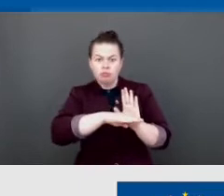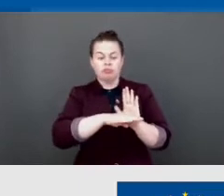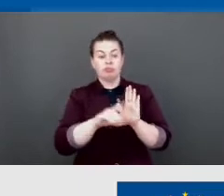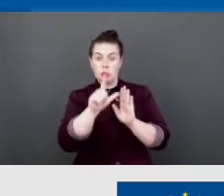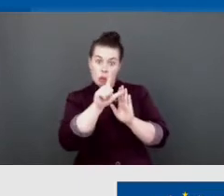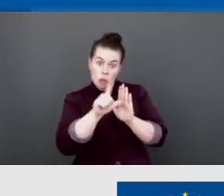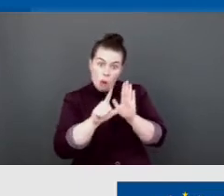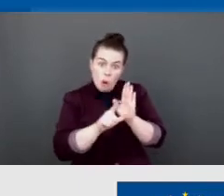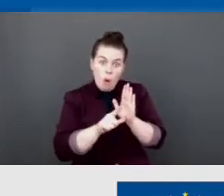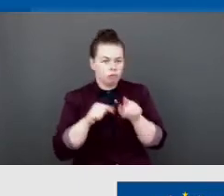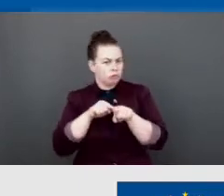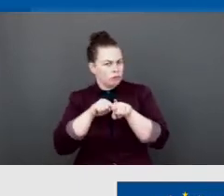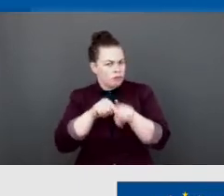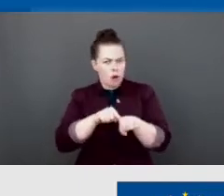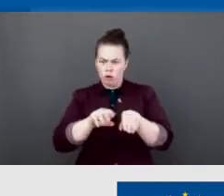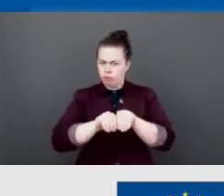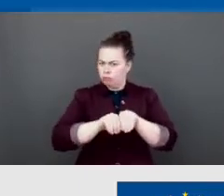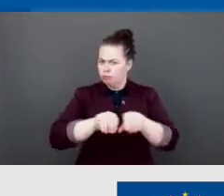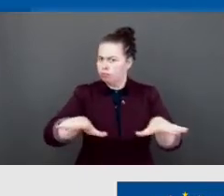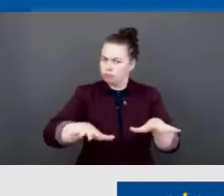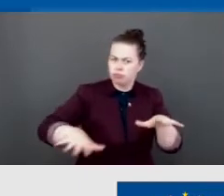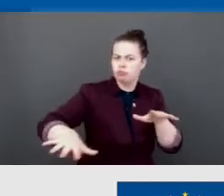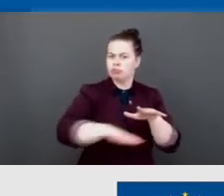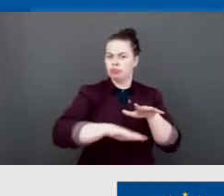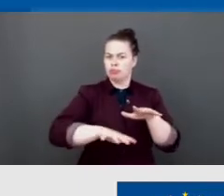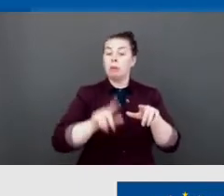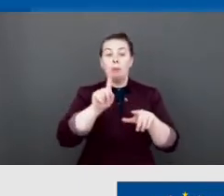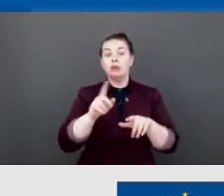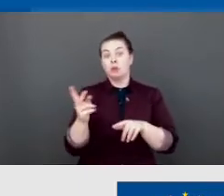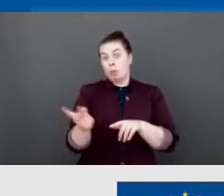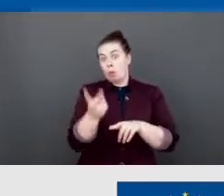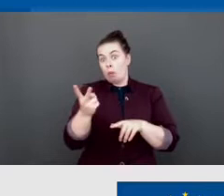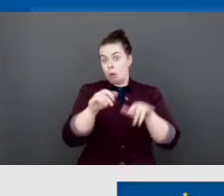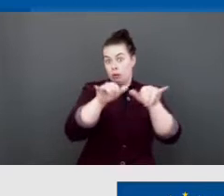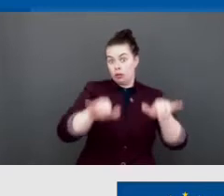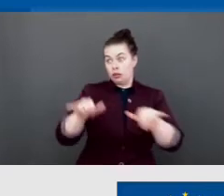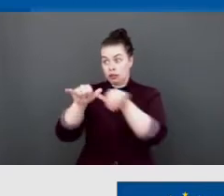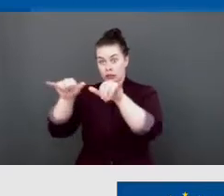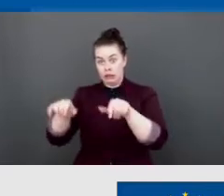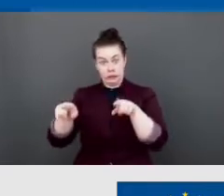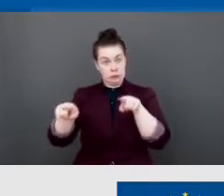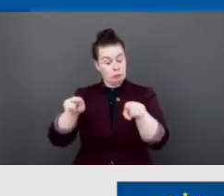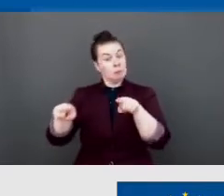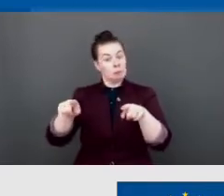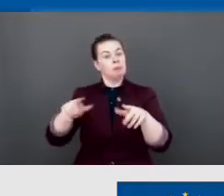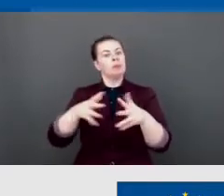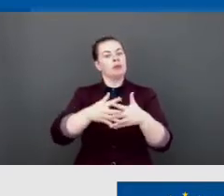applicable norms, regulations, standards, and public funds. Nevertheless, both systems, especially the social care system,